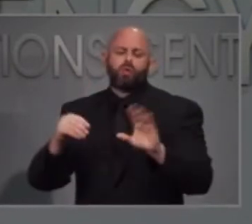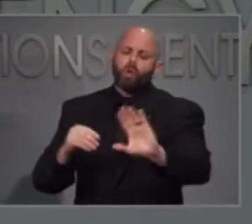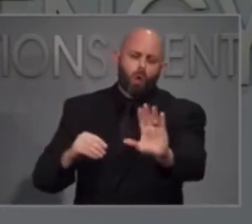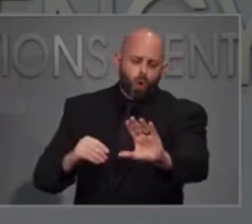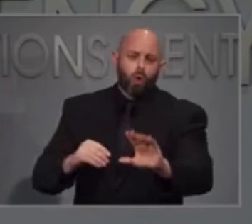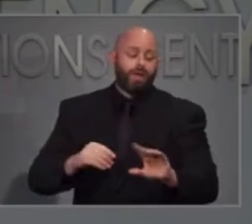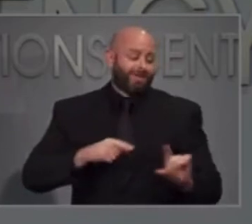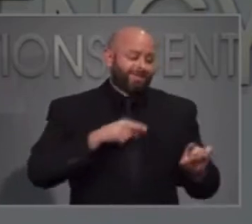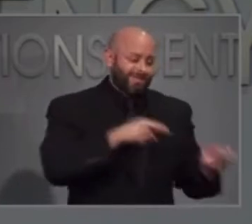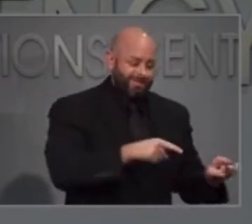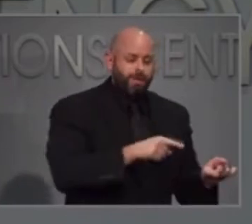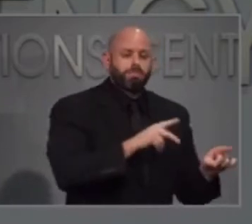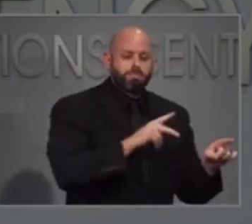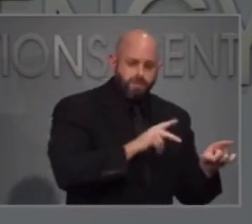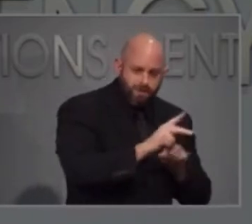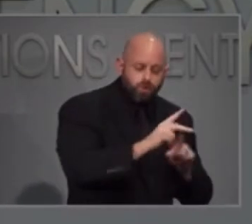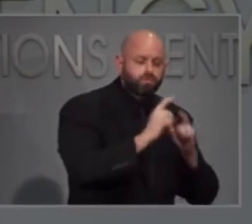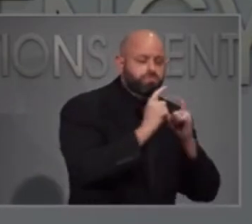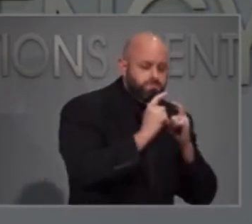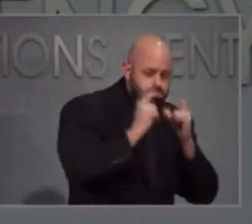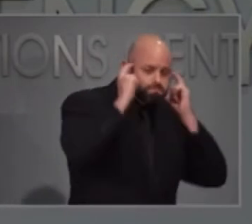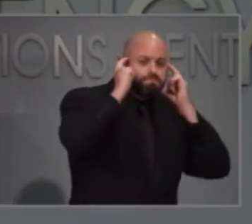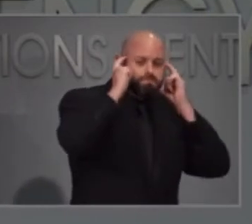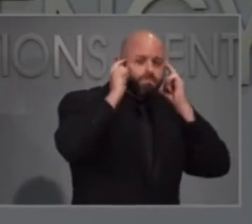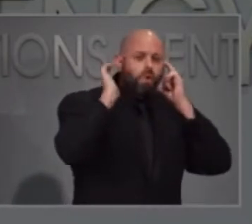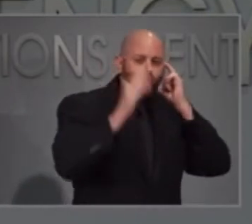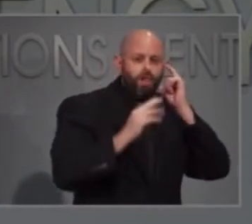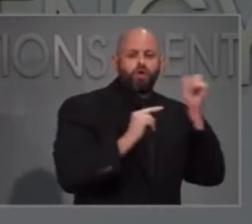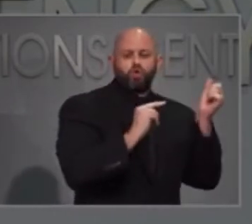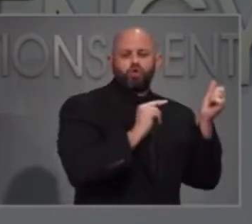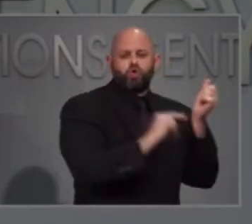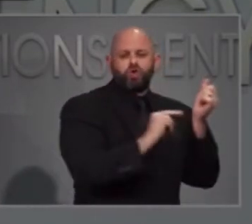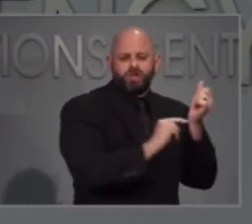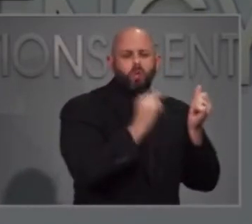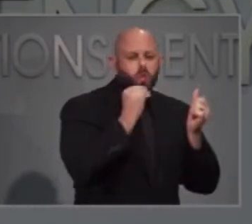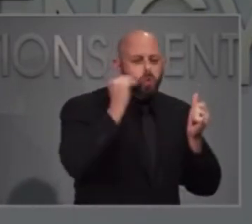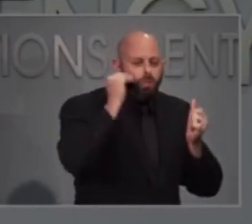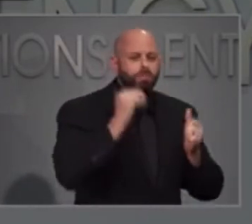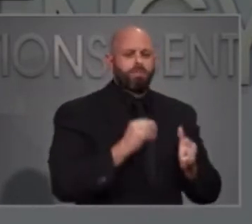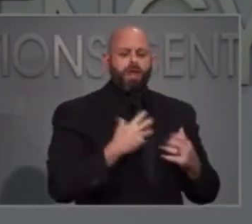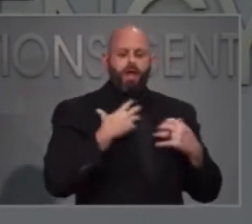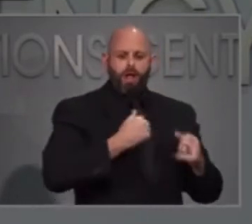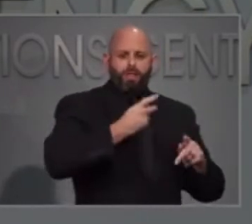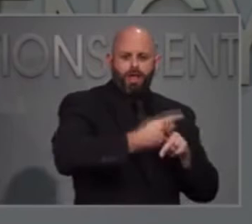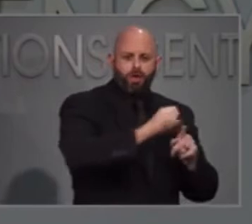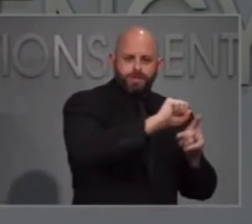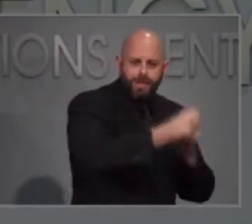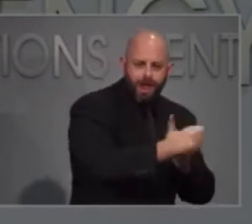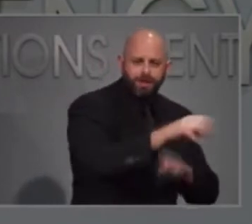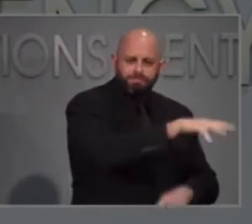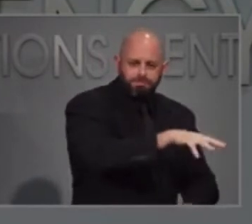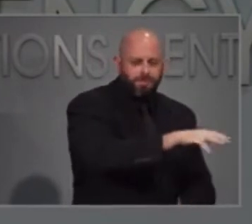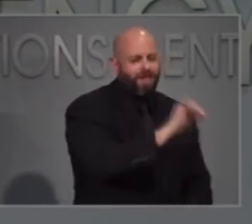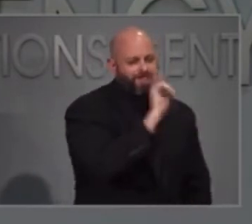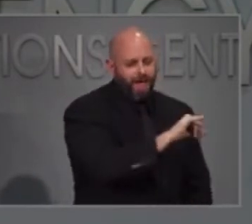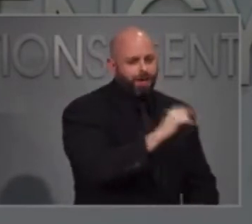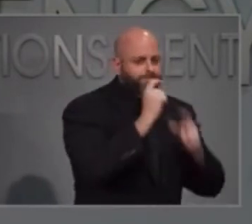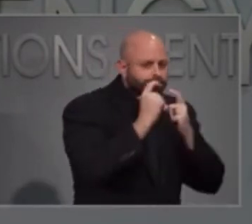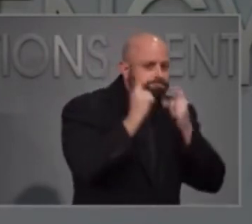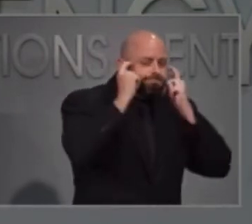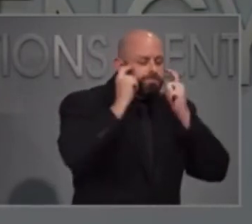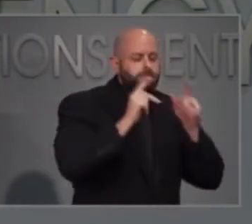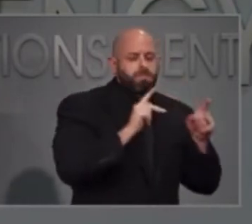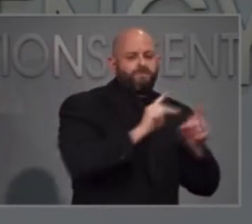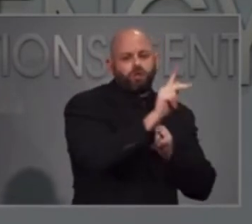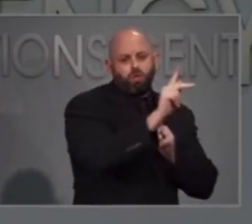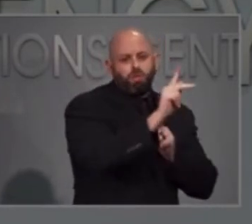When we're talking about our long-term care and nursing settings or healthcare settings, we're talking about health face masks that are approved